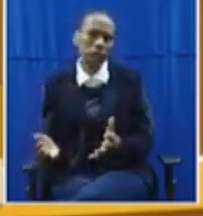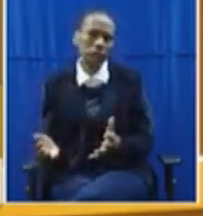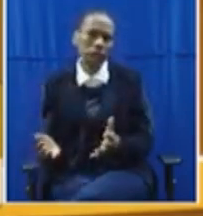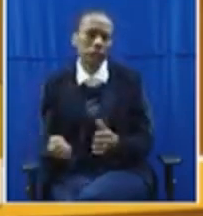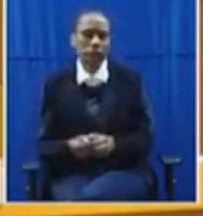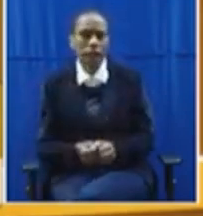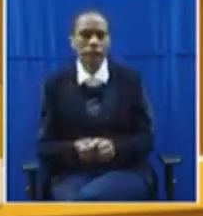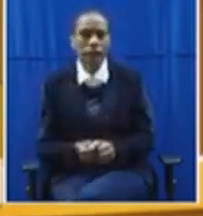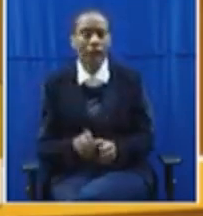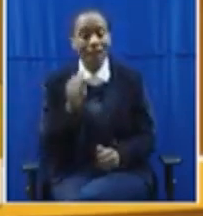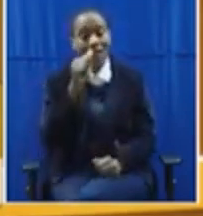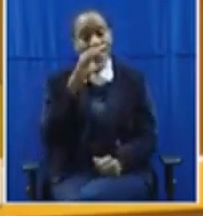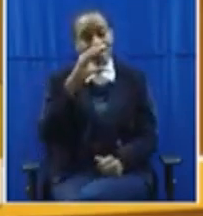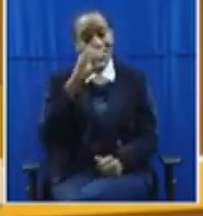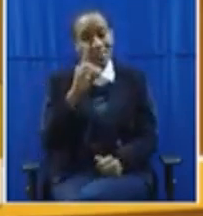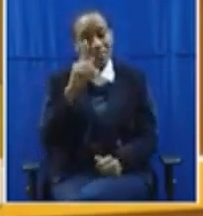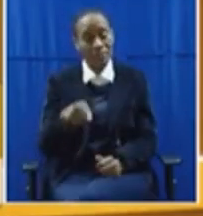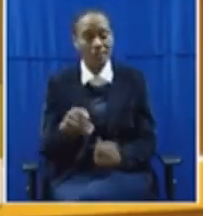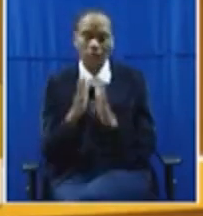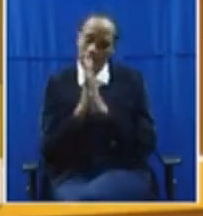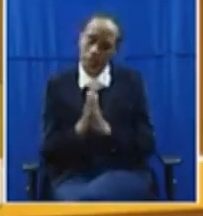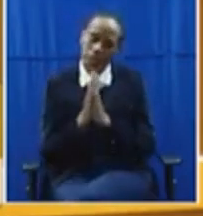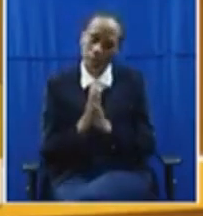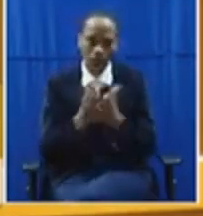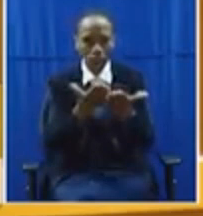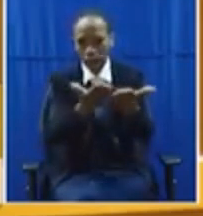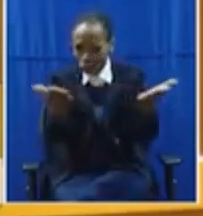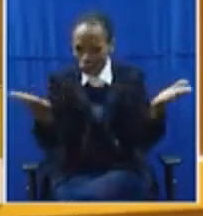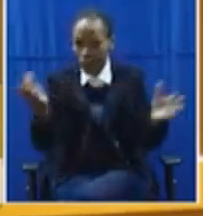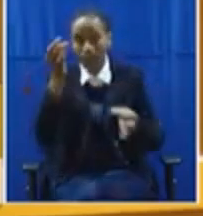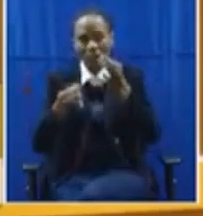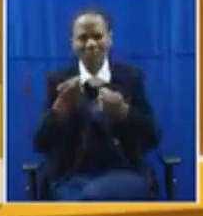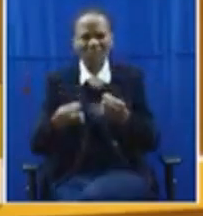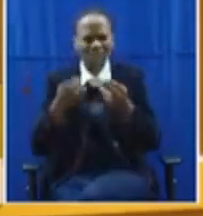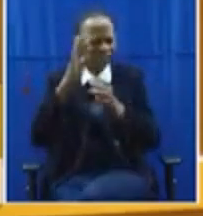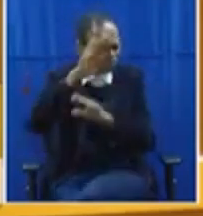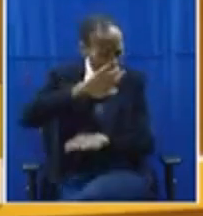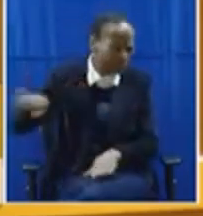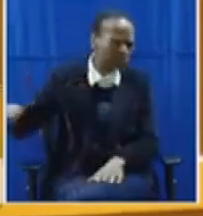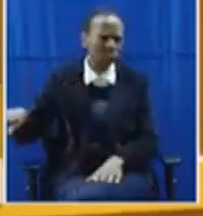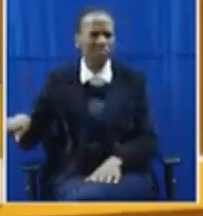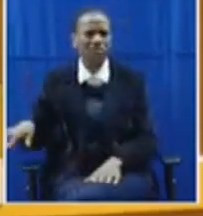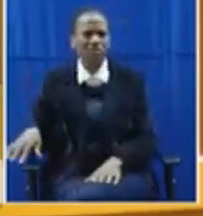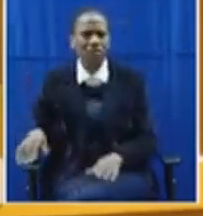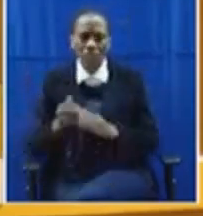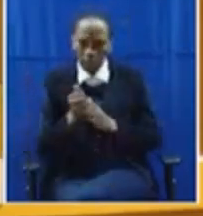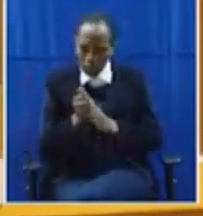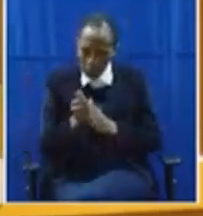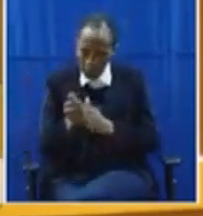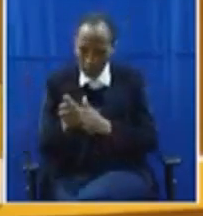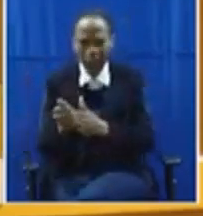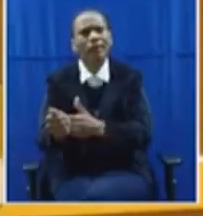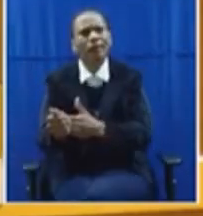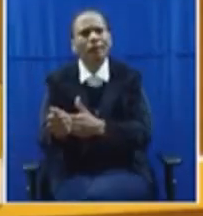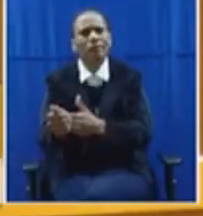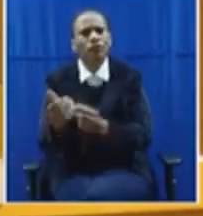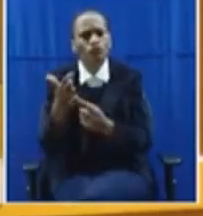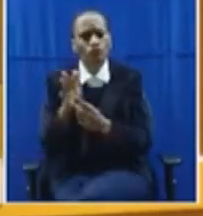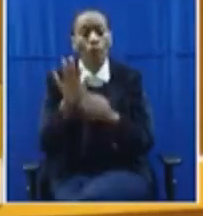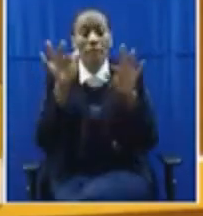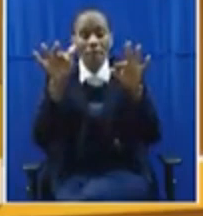The ACDP calls on this House to forget our politics and to lead a national call for prayer.